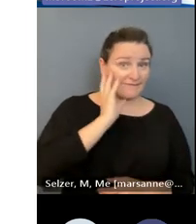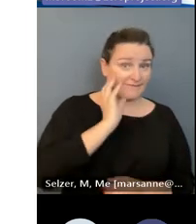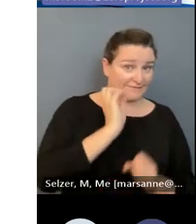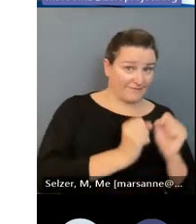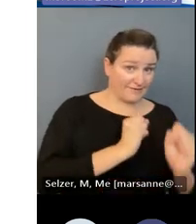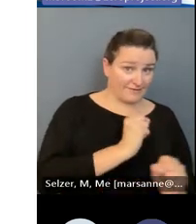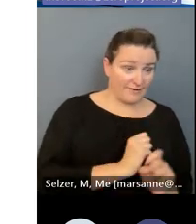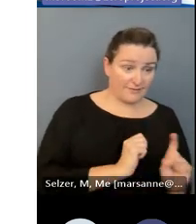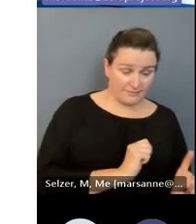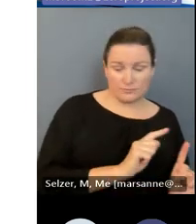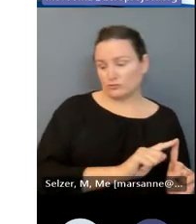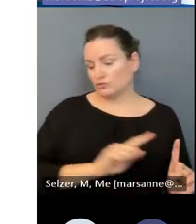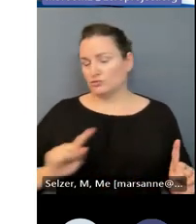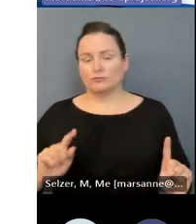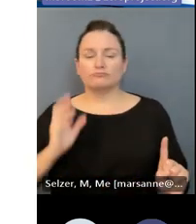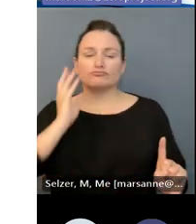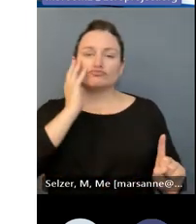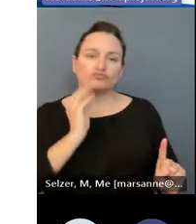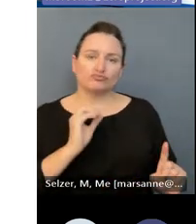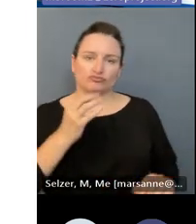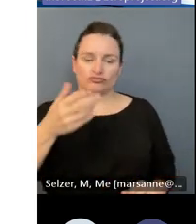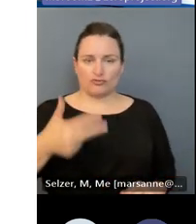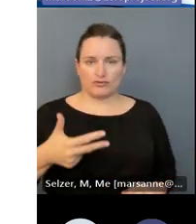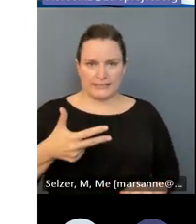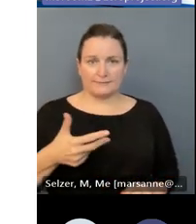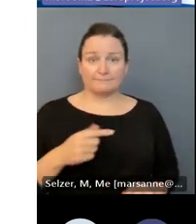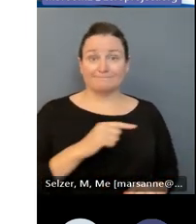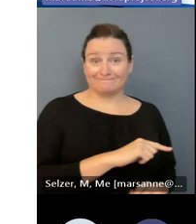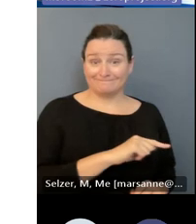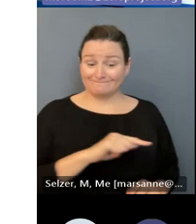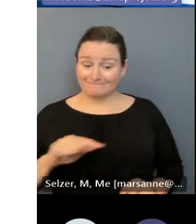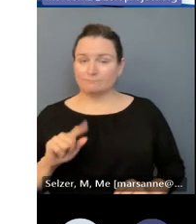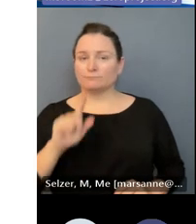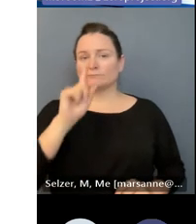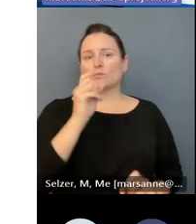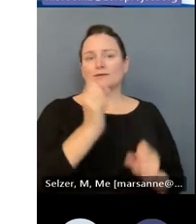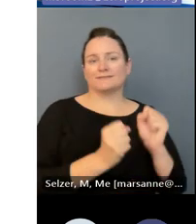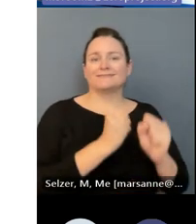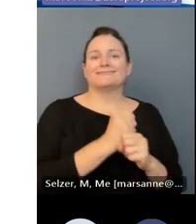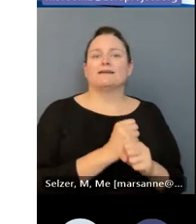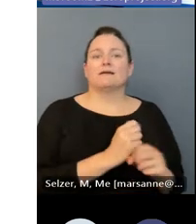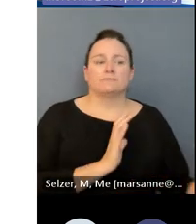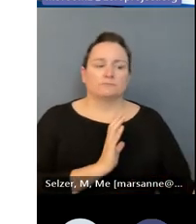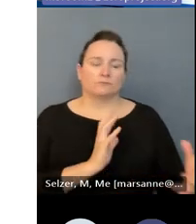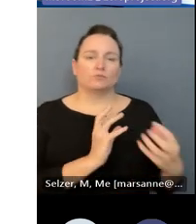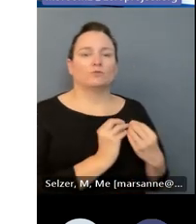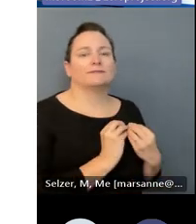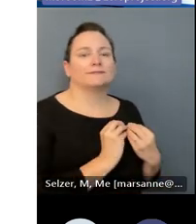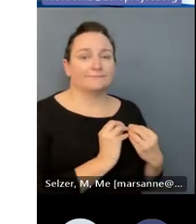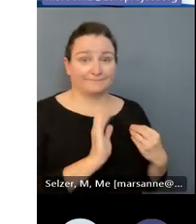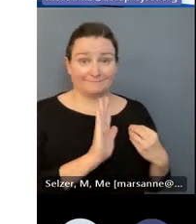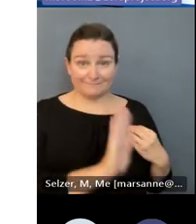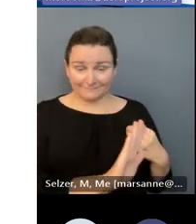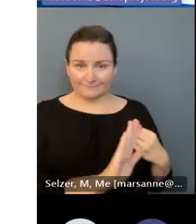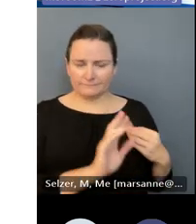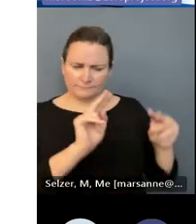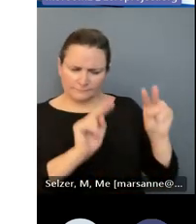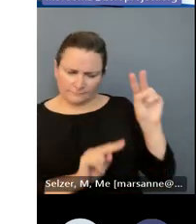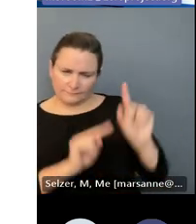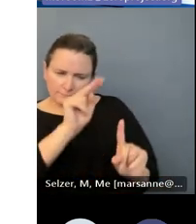KDSP. These children are part of our program for 1 year, where through individualized education plans, we work